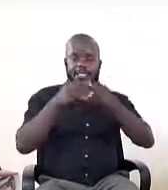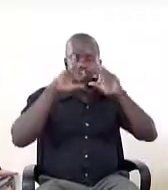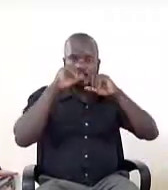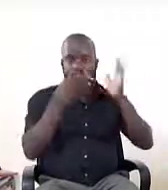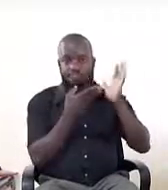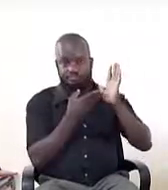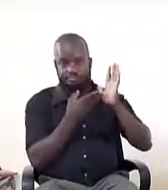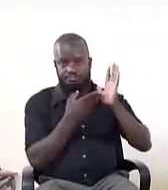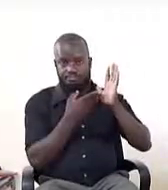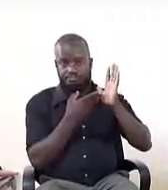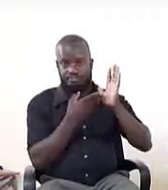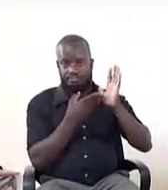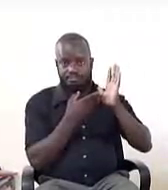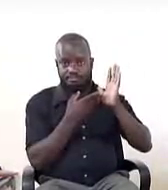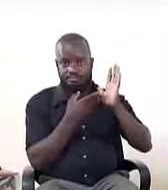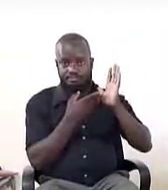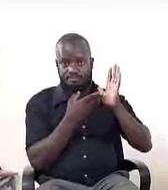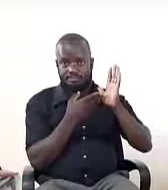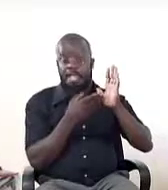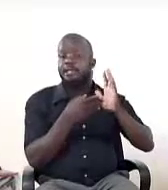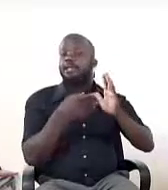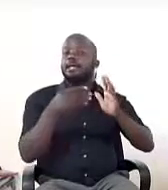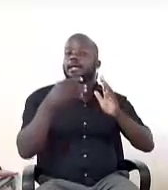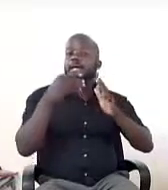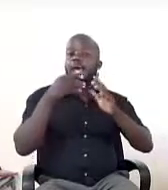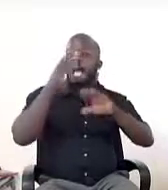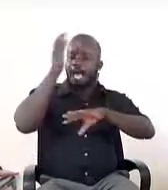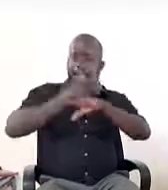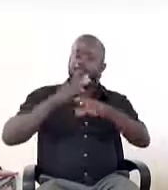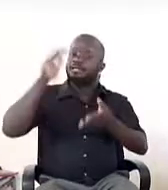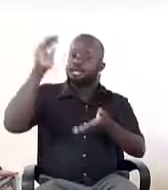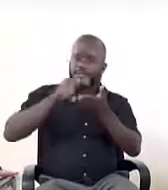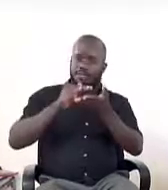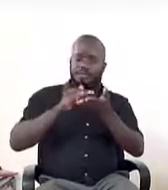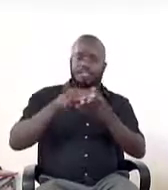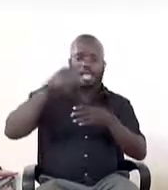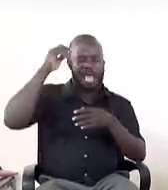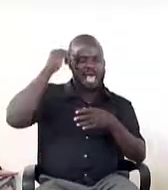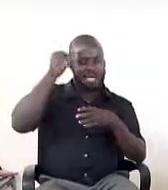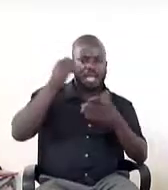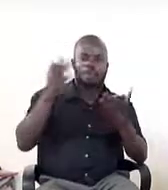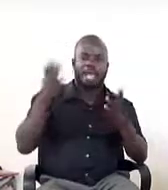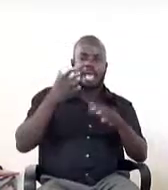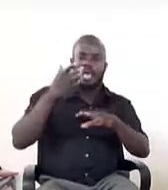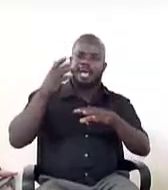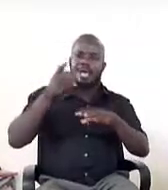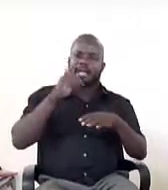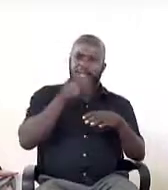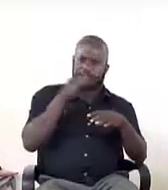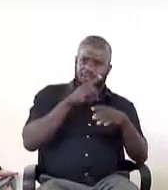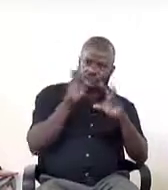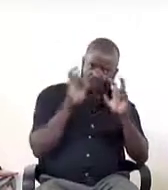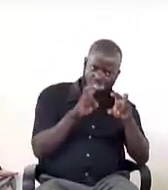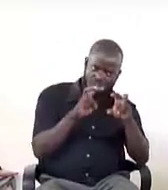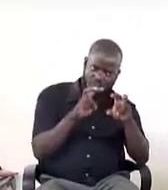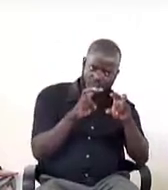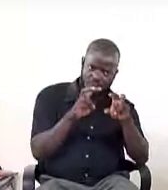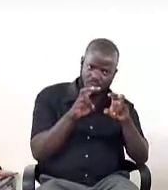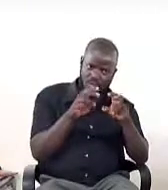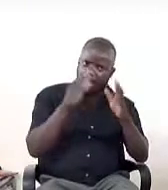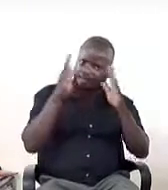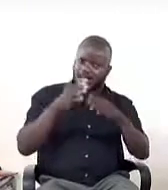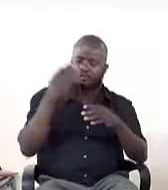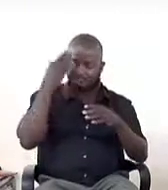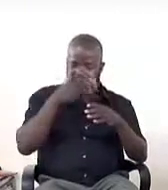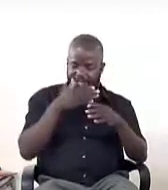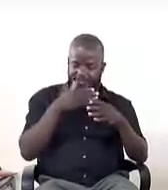really common form of harm reduction. But harm reduction is a philosophy where we look at the risk that